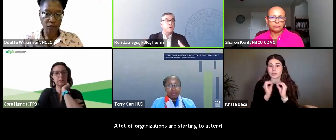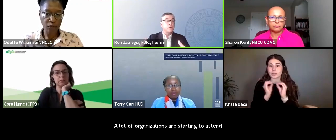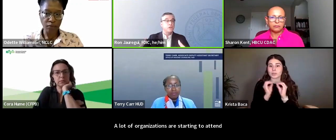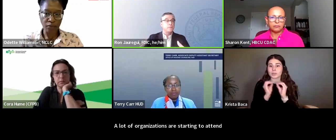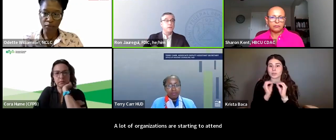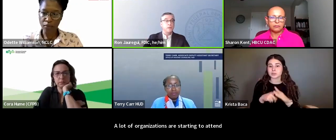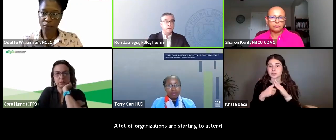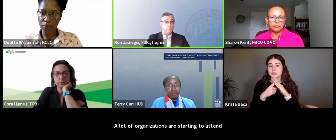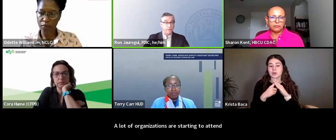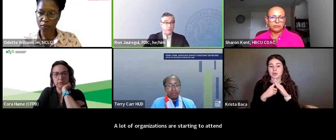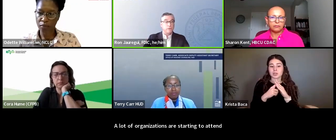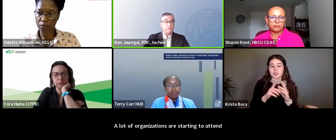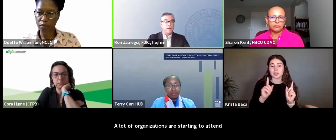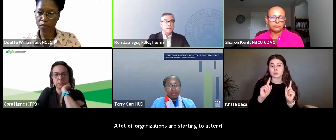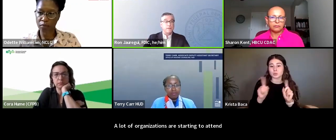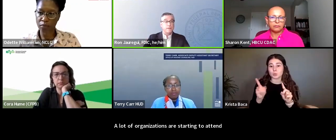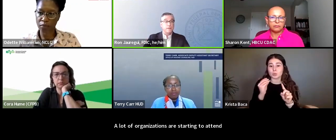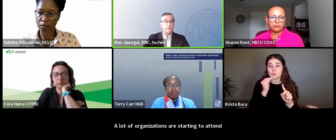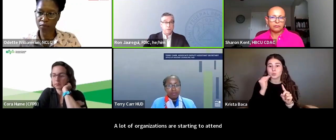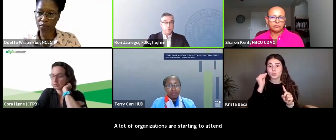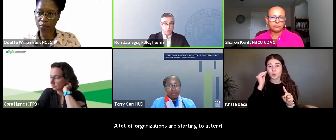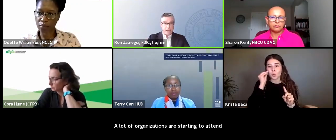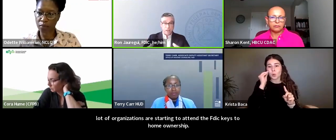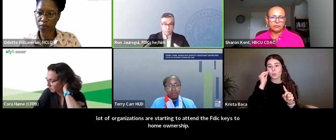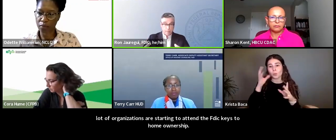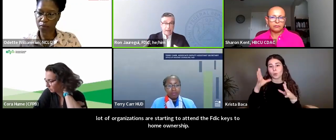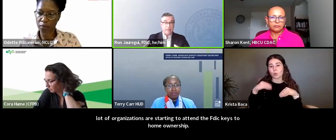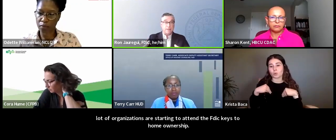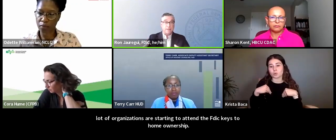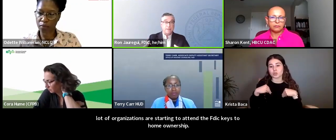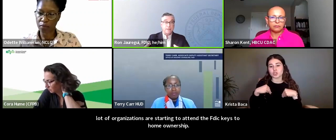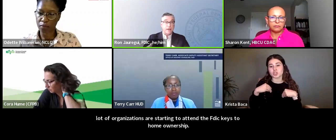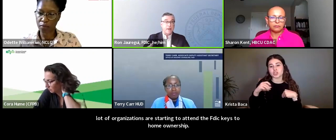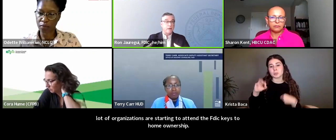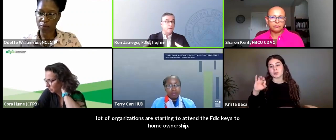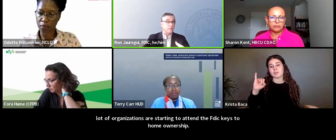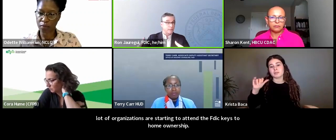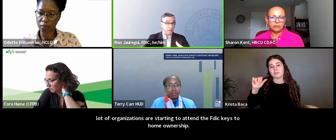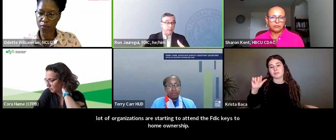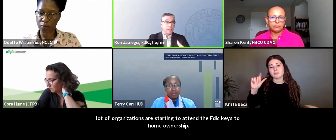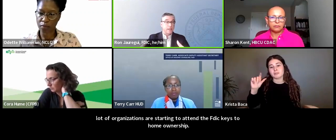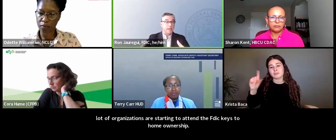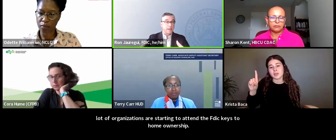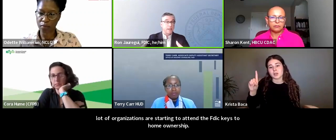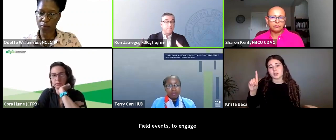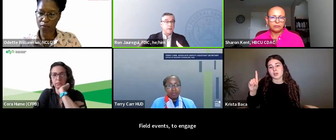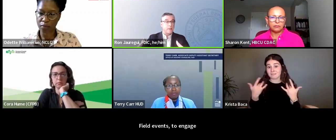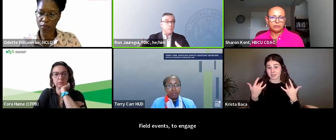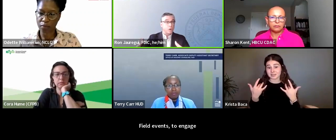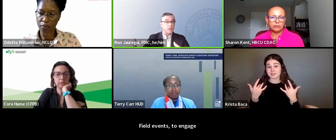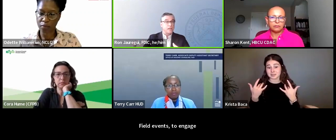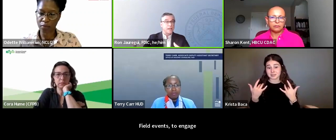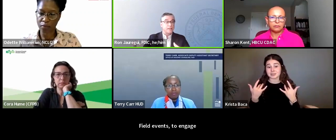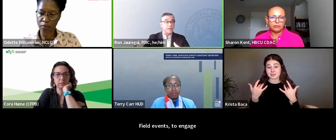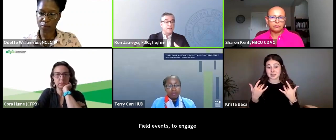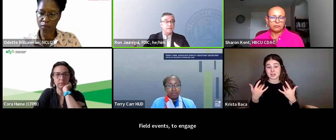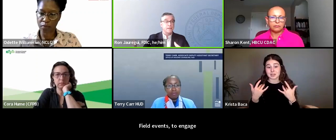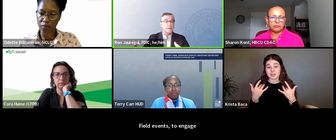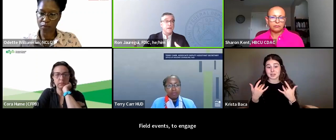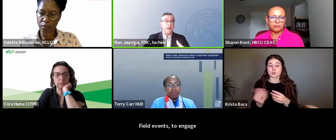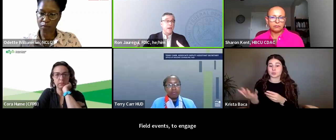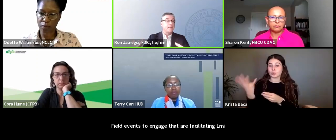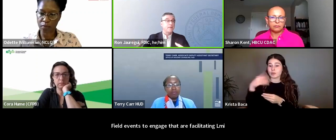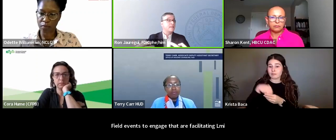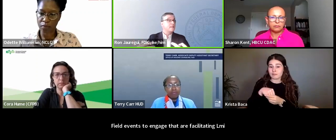Keys to Homeownership field events to engage banks that are facilitating LMI mortgage